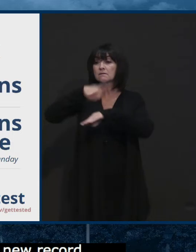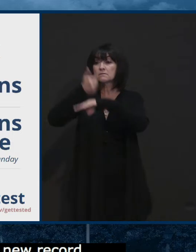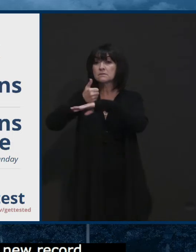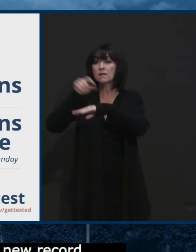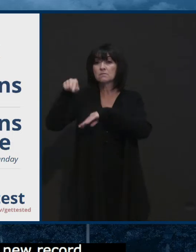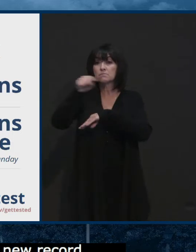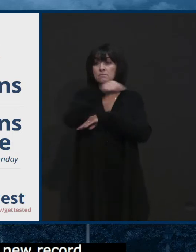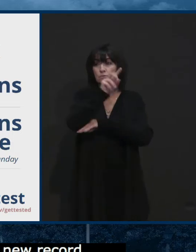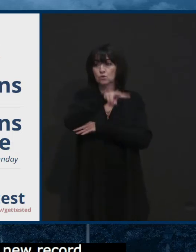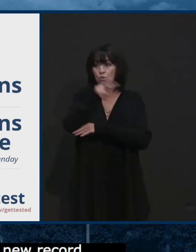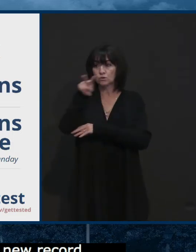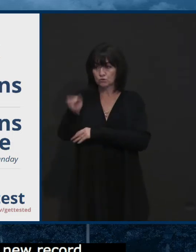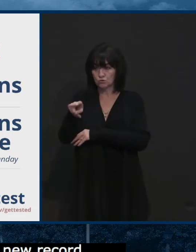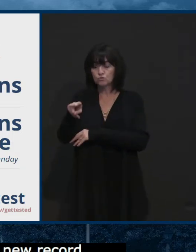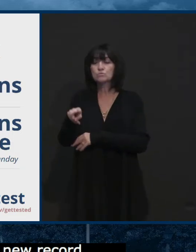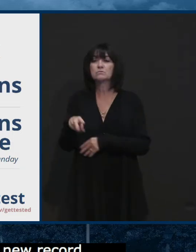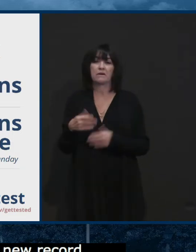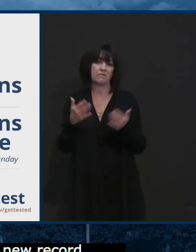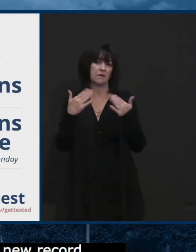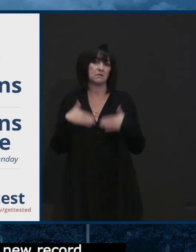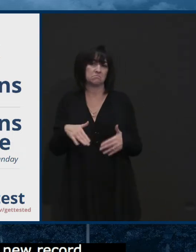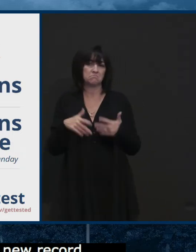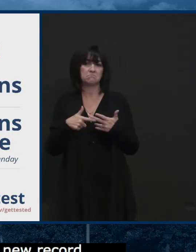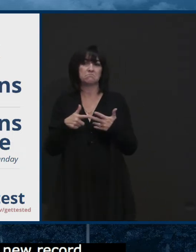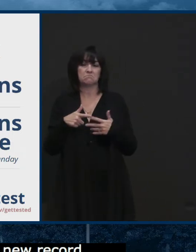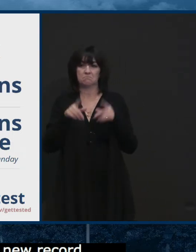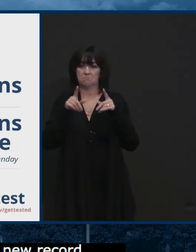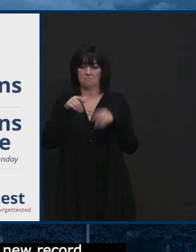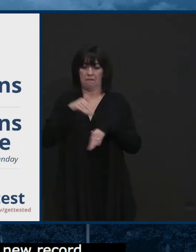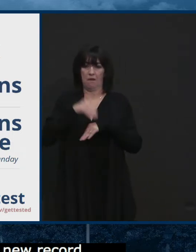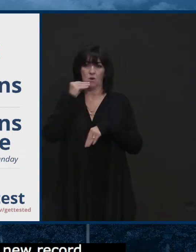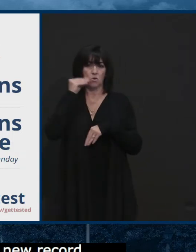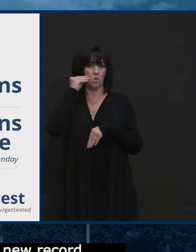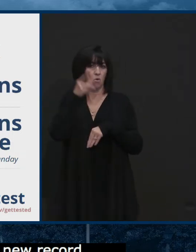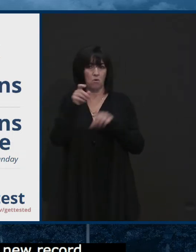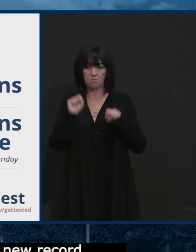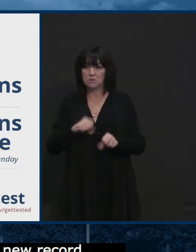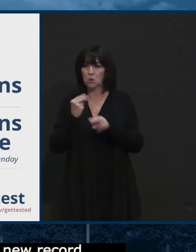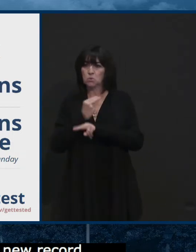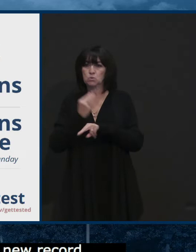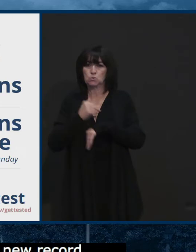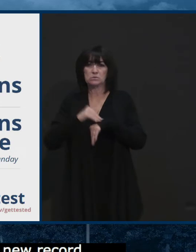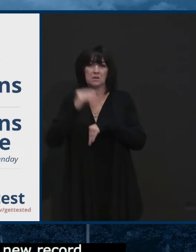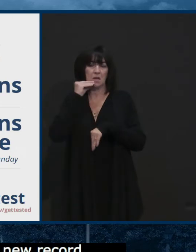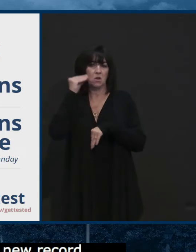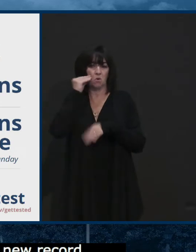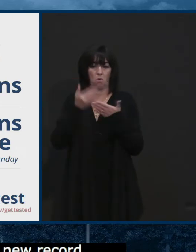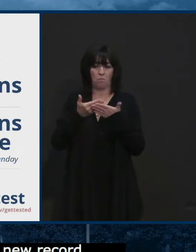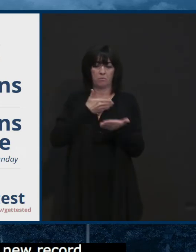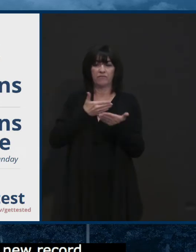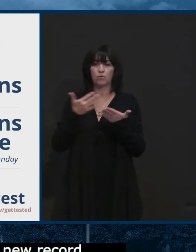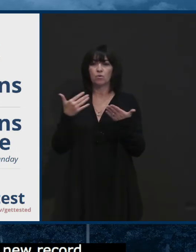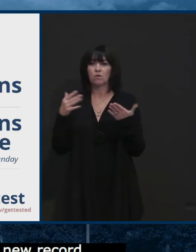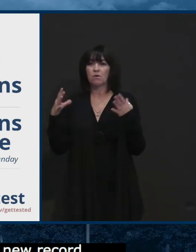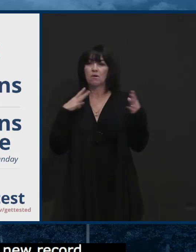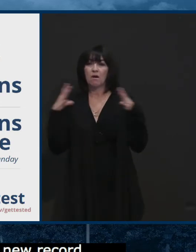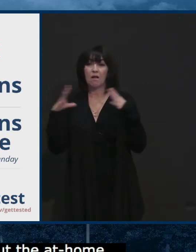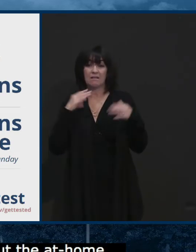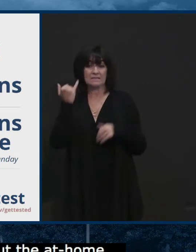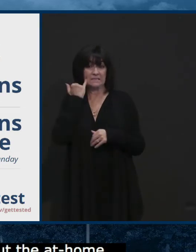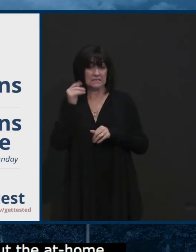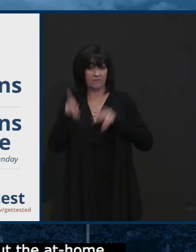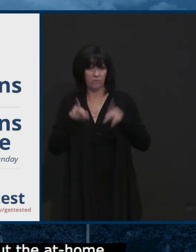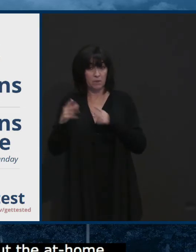then again, don't forget about the at-home testing, a great feature that we could be using going into the holiday season, especially if people are looking to travel or